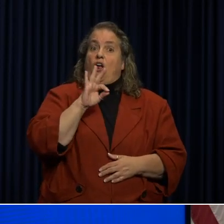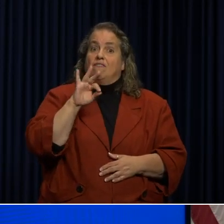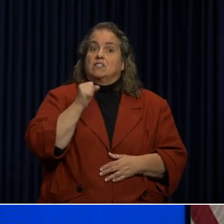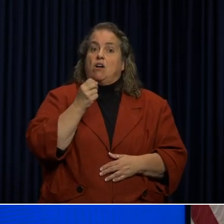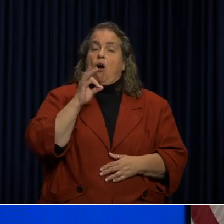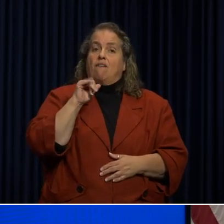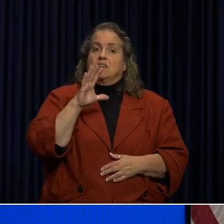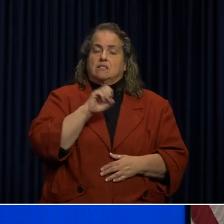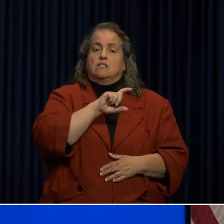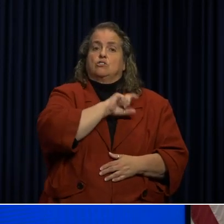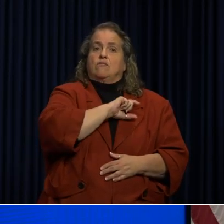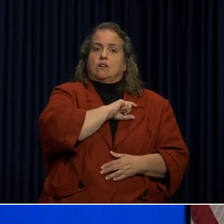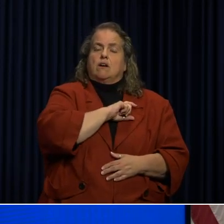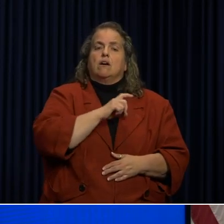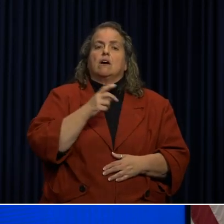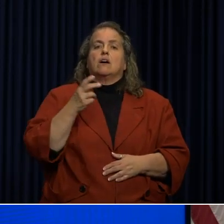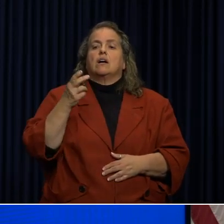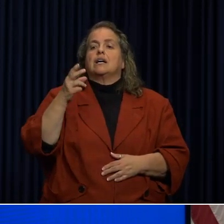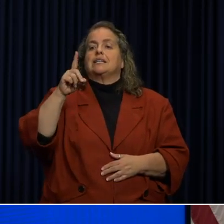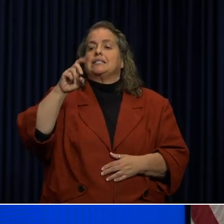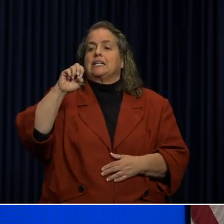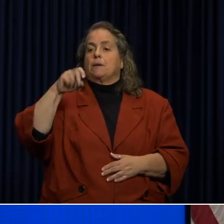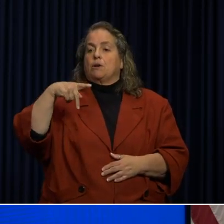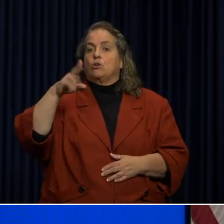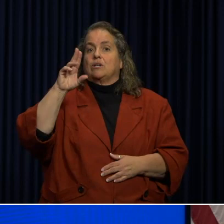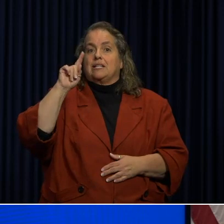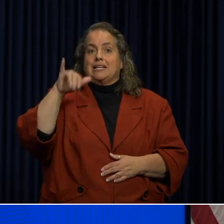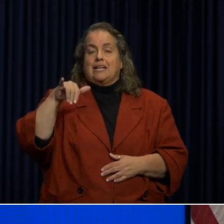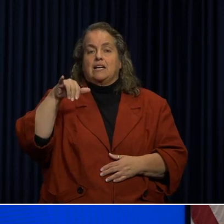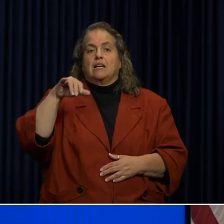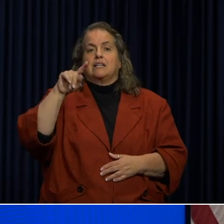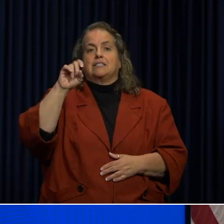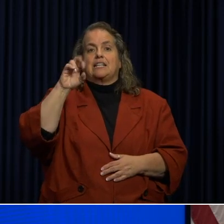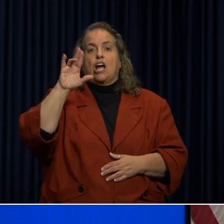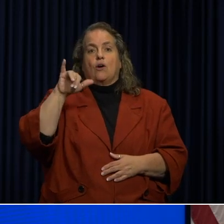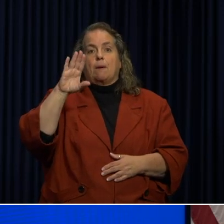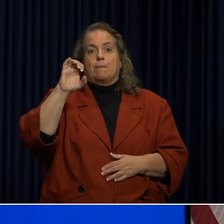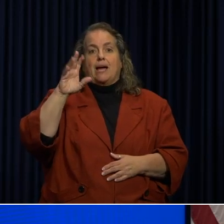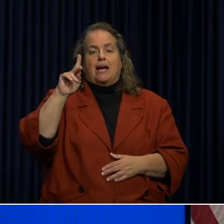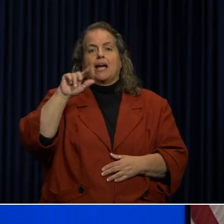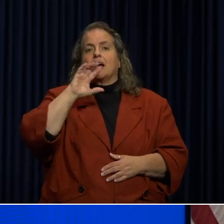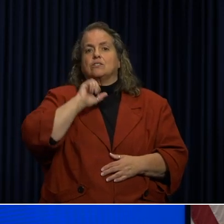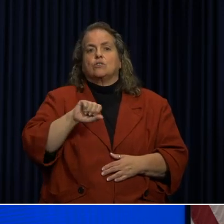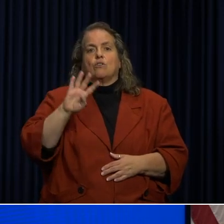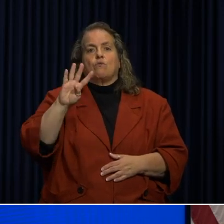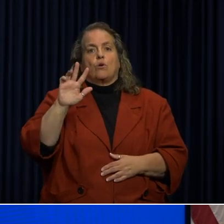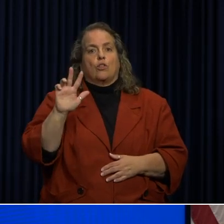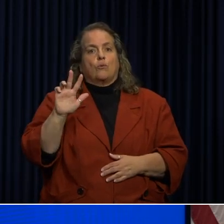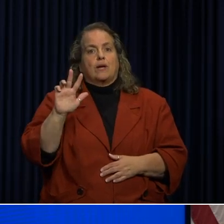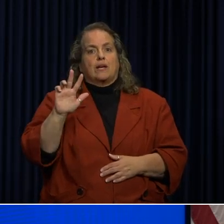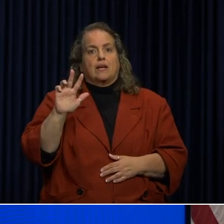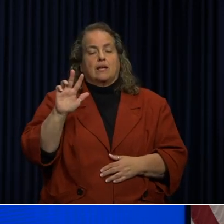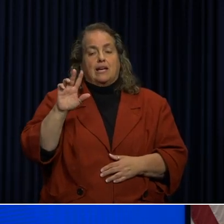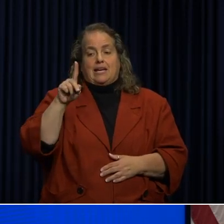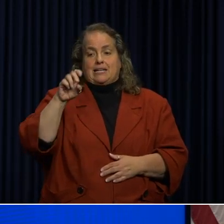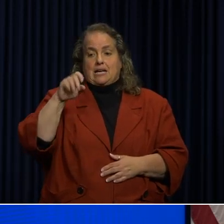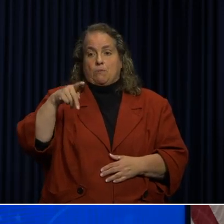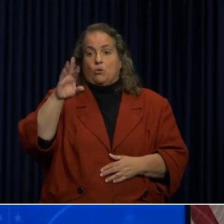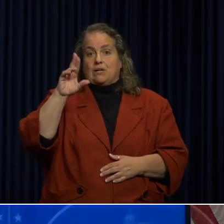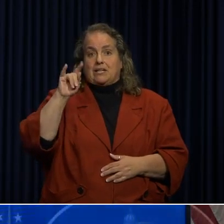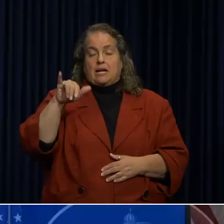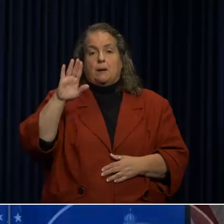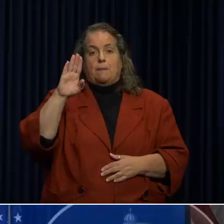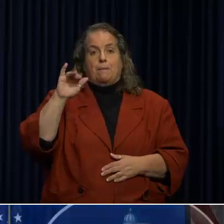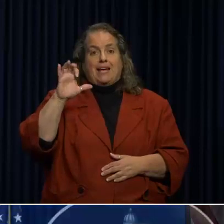death of Hopkins County Sheriff Deputy Terry Vick, age 43, of Greenville. On April 22nd, Deputy Vick was involved in a